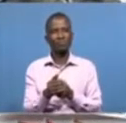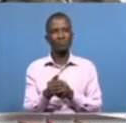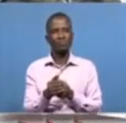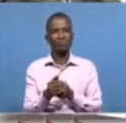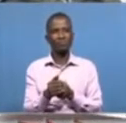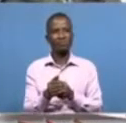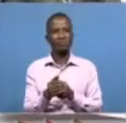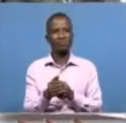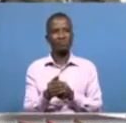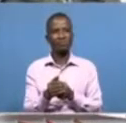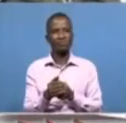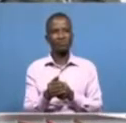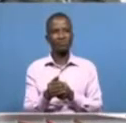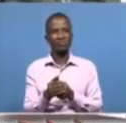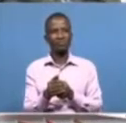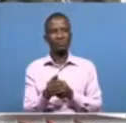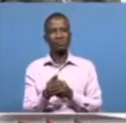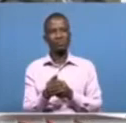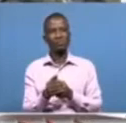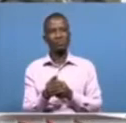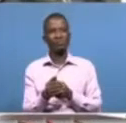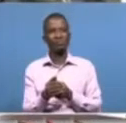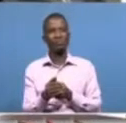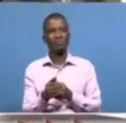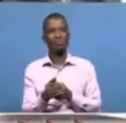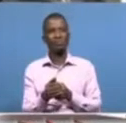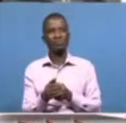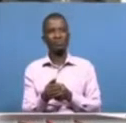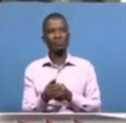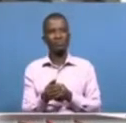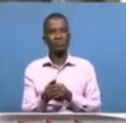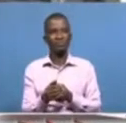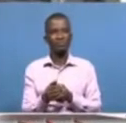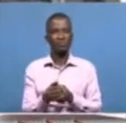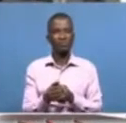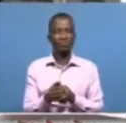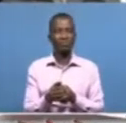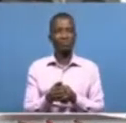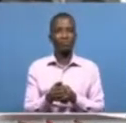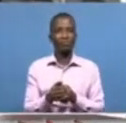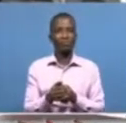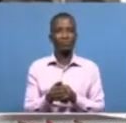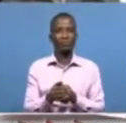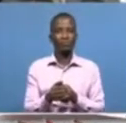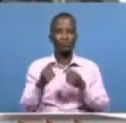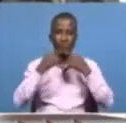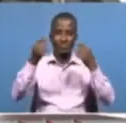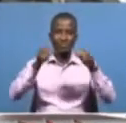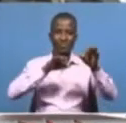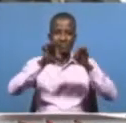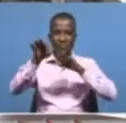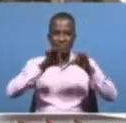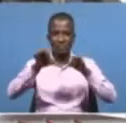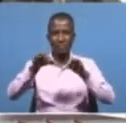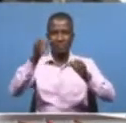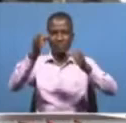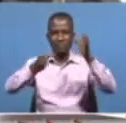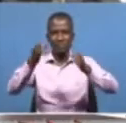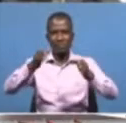J7/15/2017. Laws, Doche JSC, delivering the ruling of the